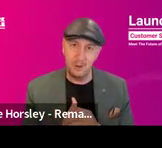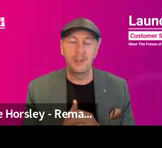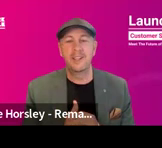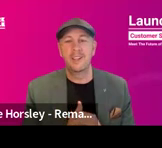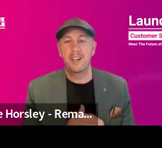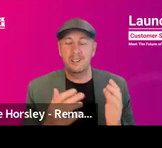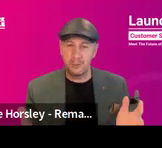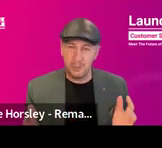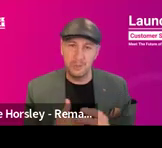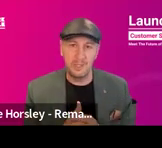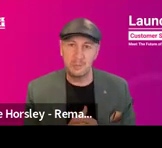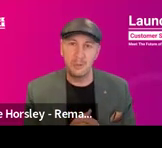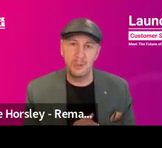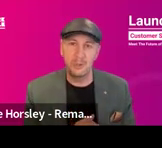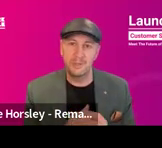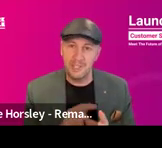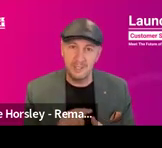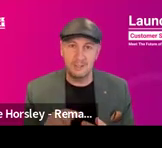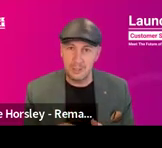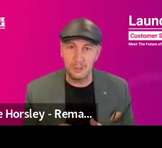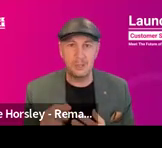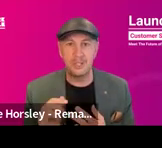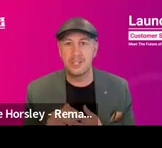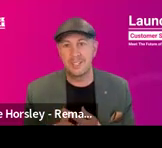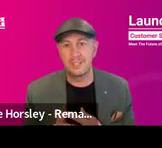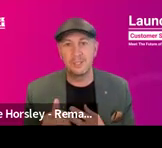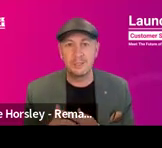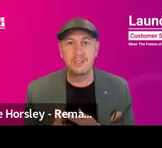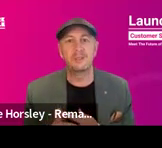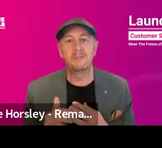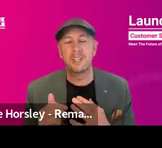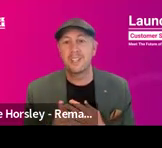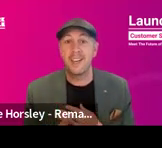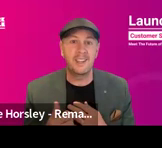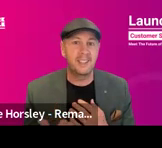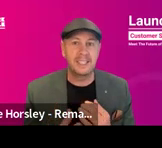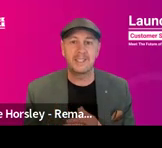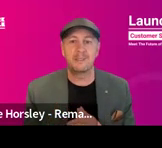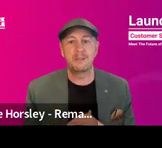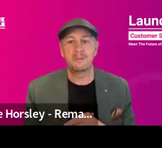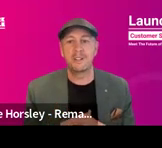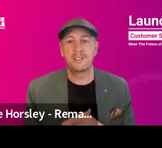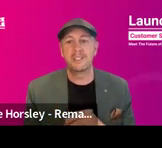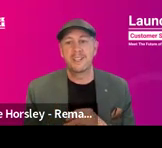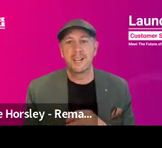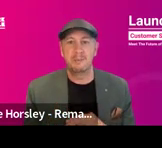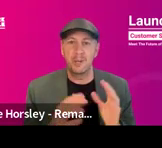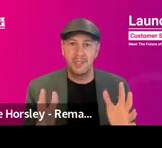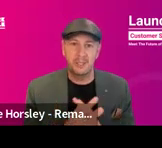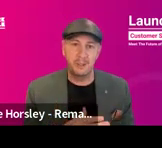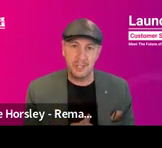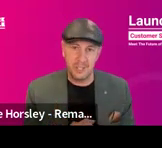outstanding job, of course, with the support of Cynthia and George, Kirley, Viv, Kate, and Lisa as well.